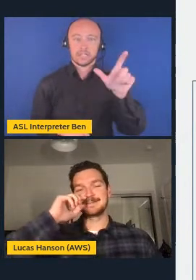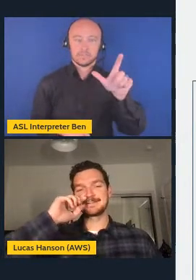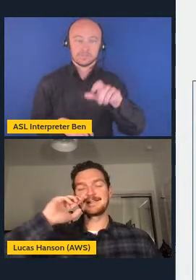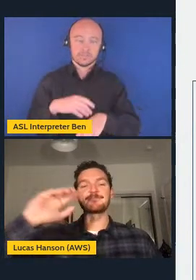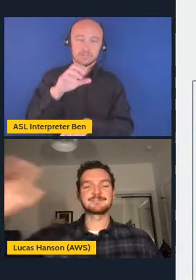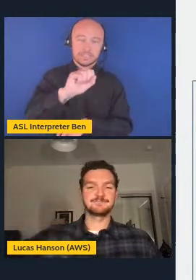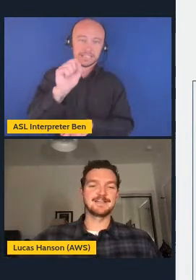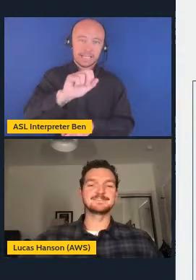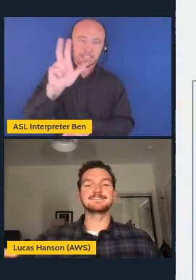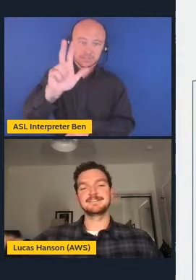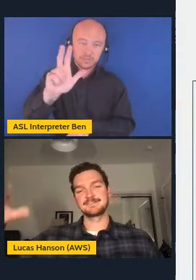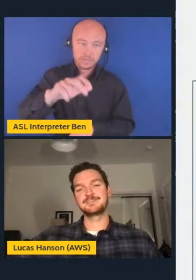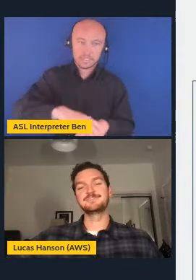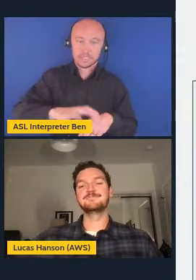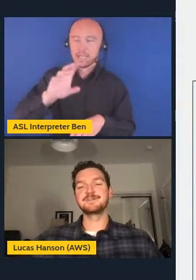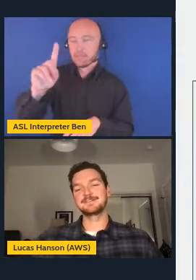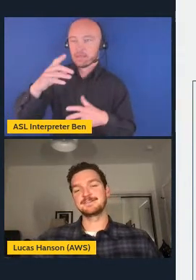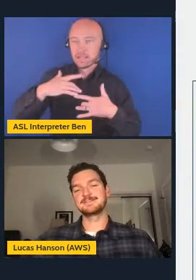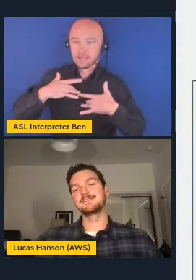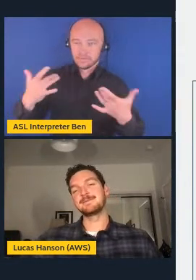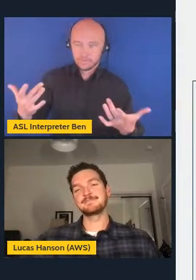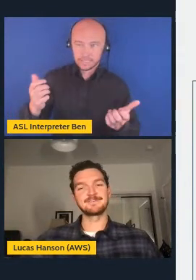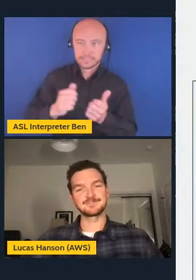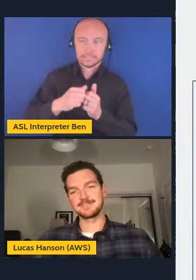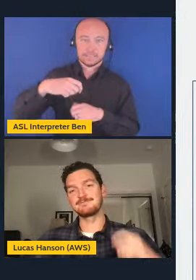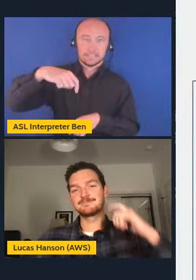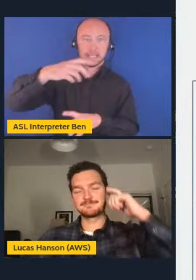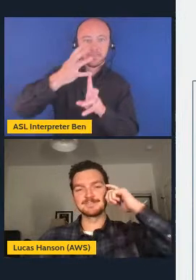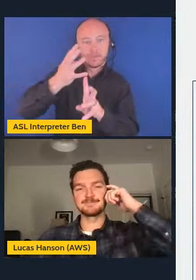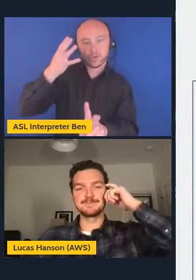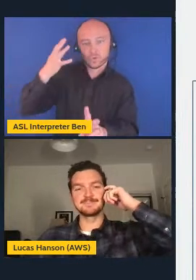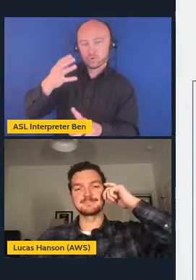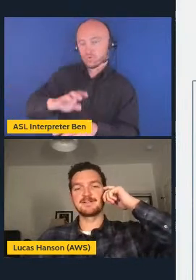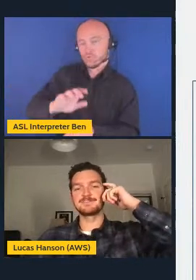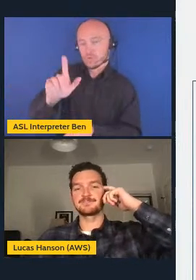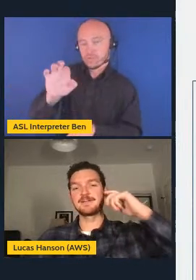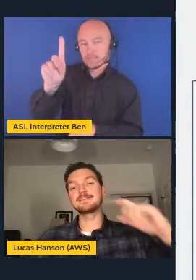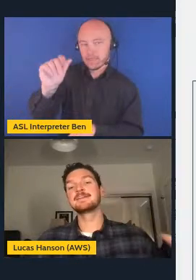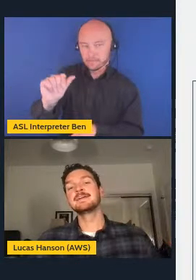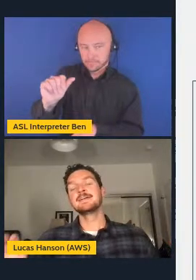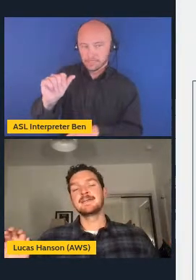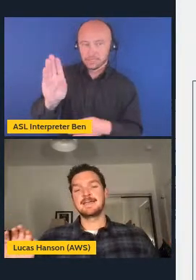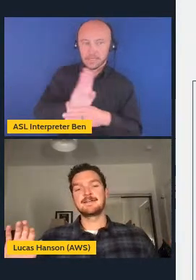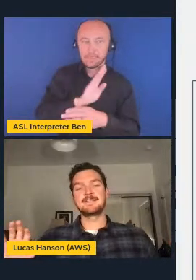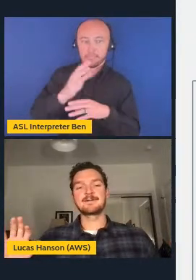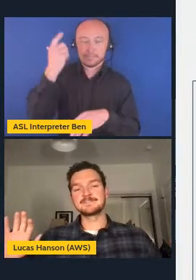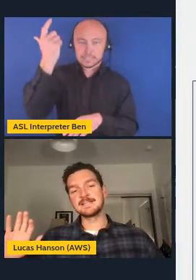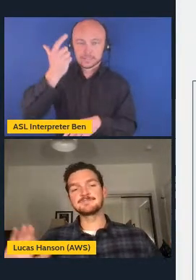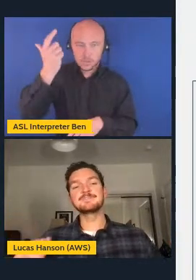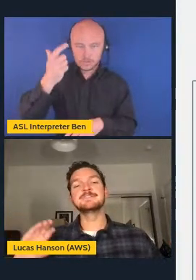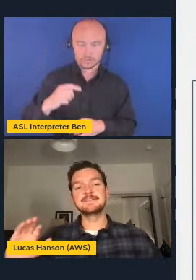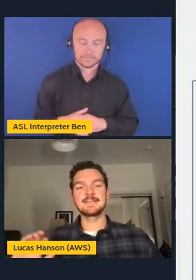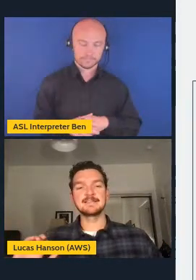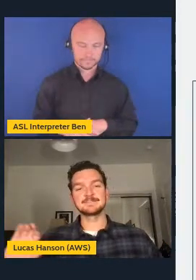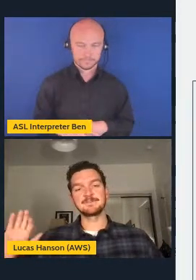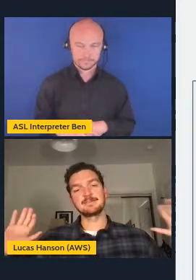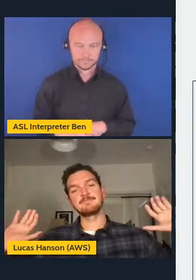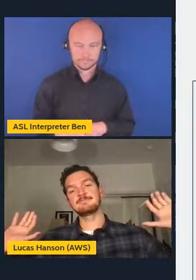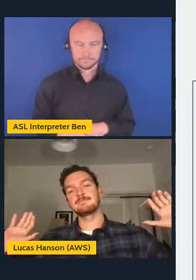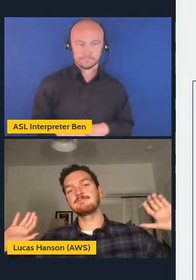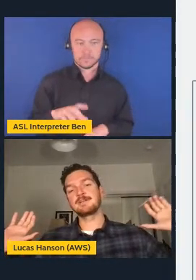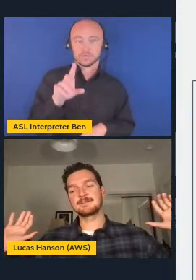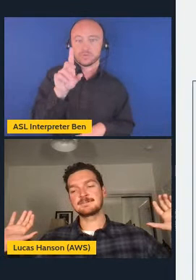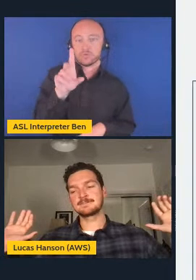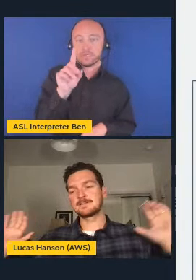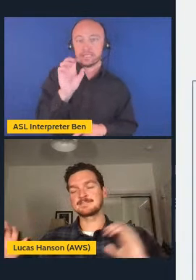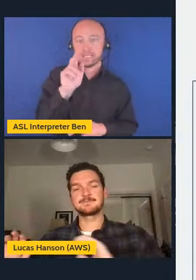a CloudWatch event and a queue and a Lambda function that would run some business logic, right? And our intention with the DDK is, okay, well,